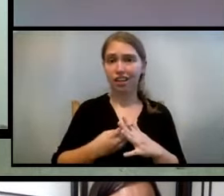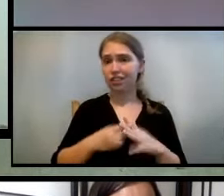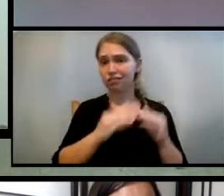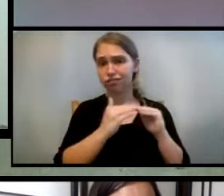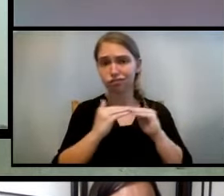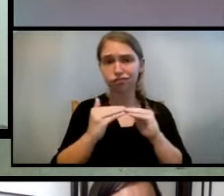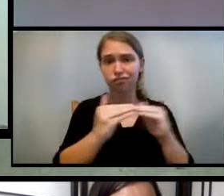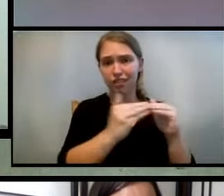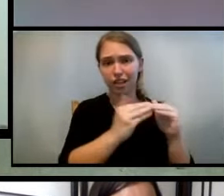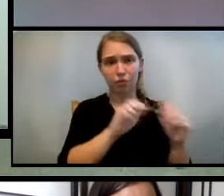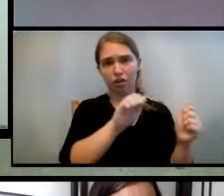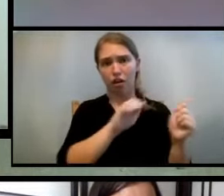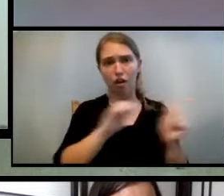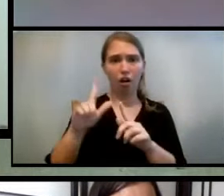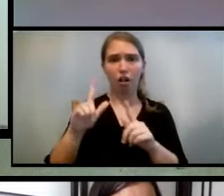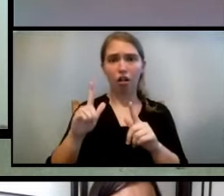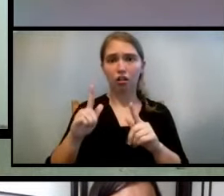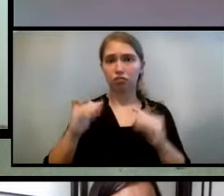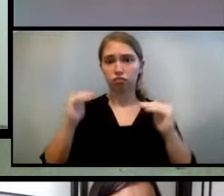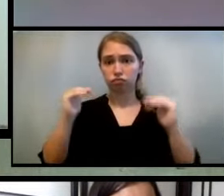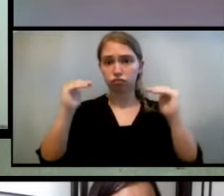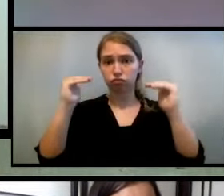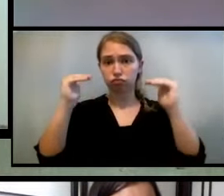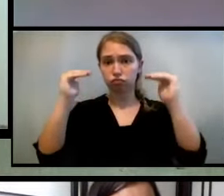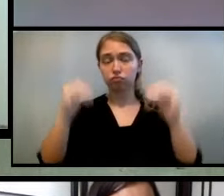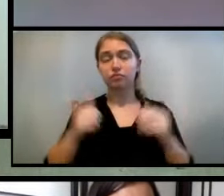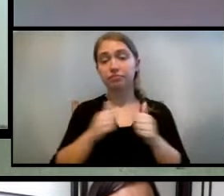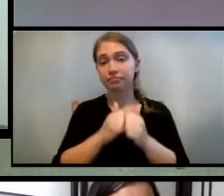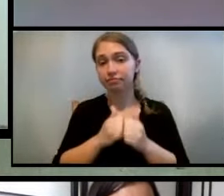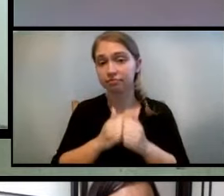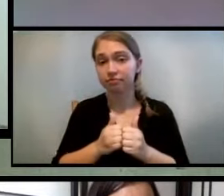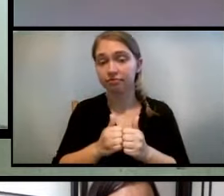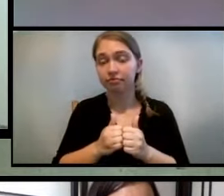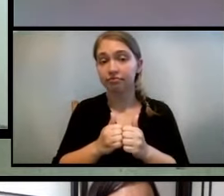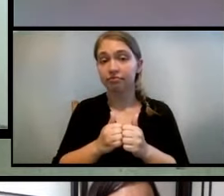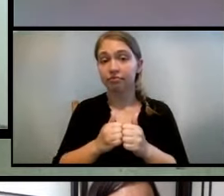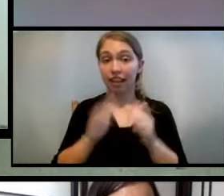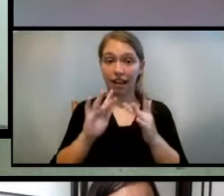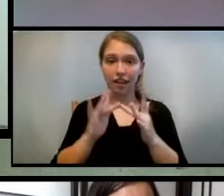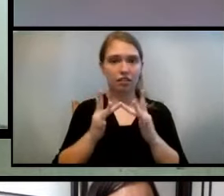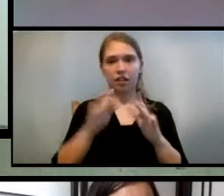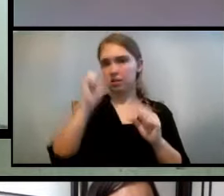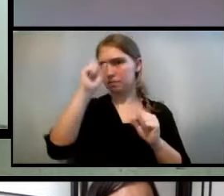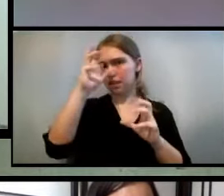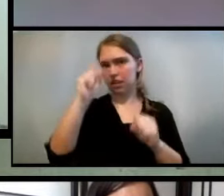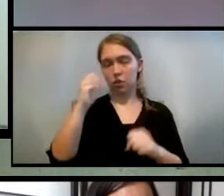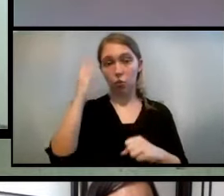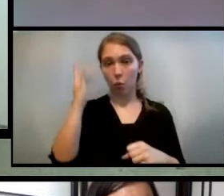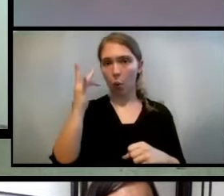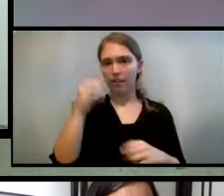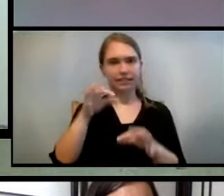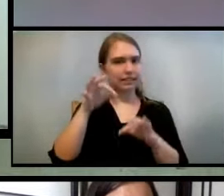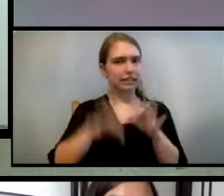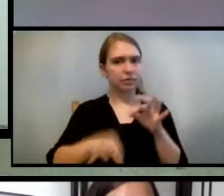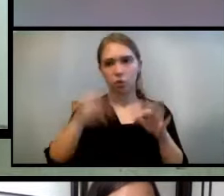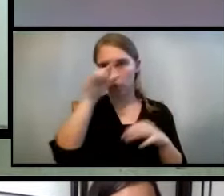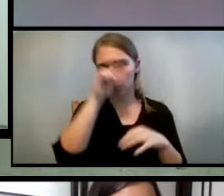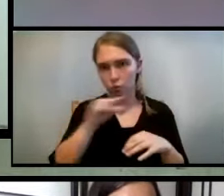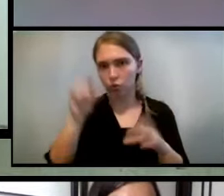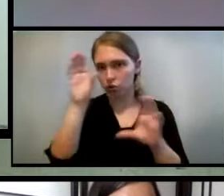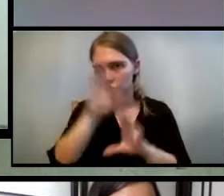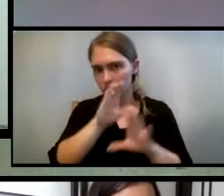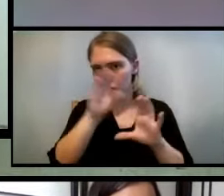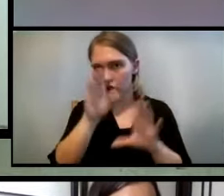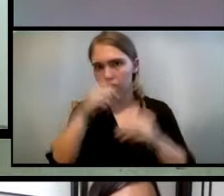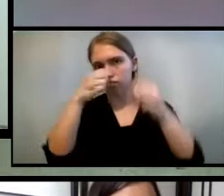So the magic of the internet is that a simple Google search can lead you to a whole lot